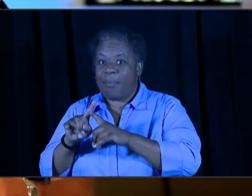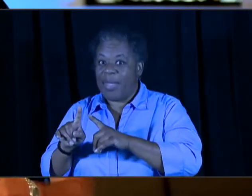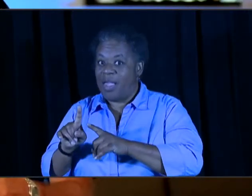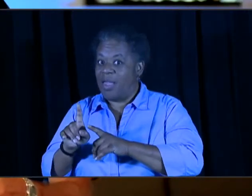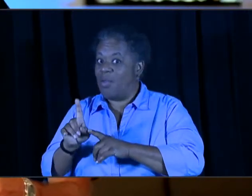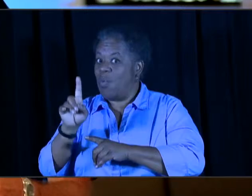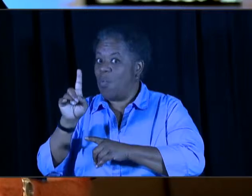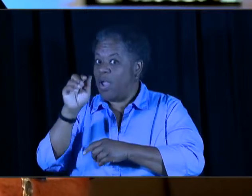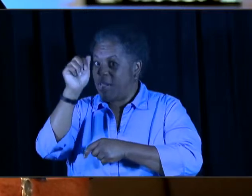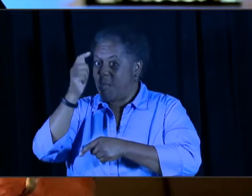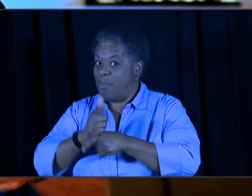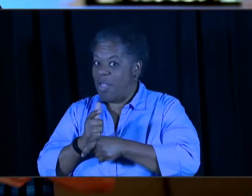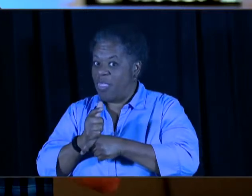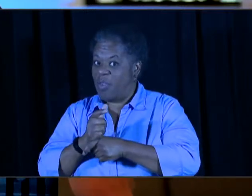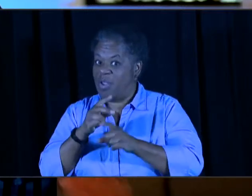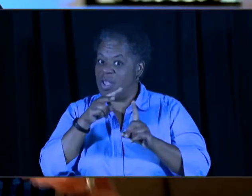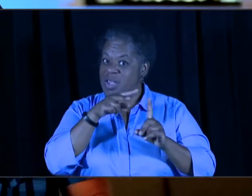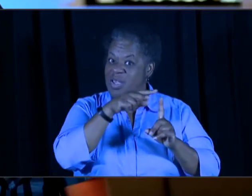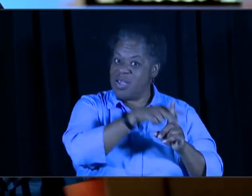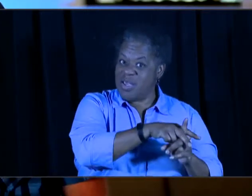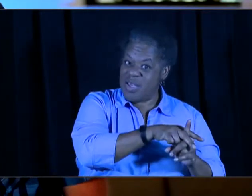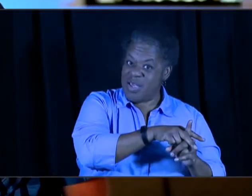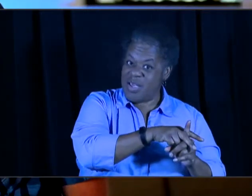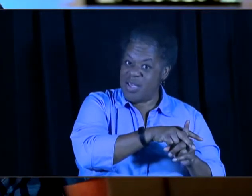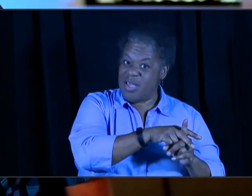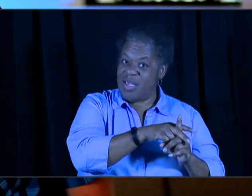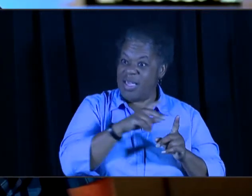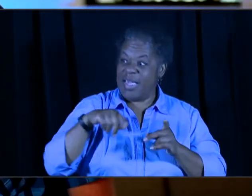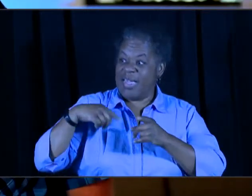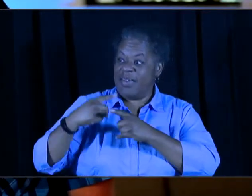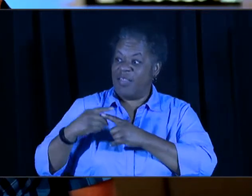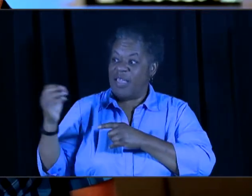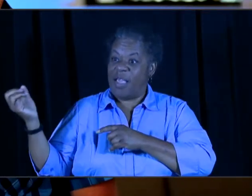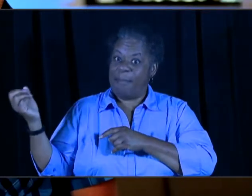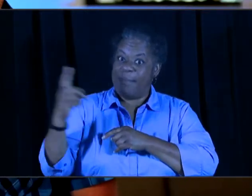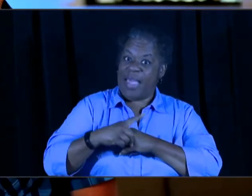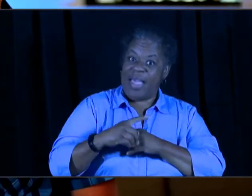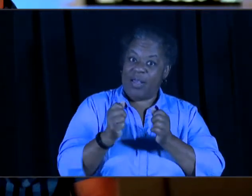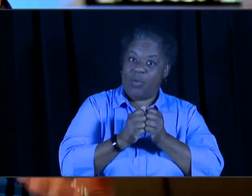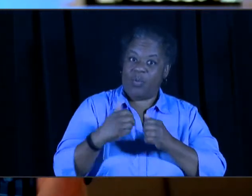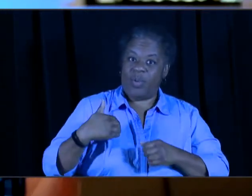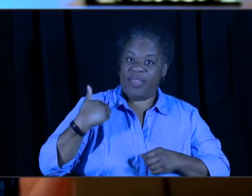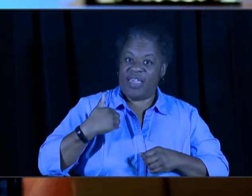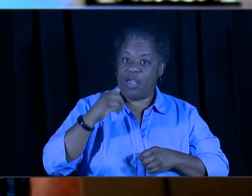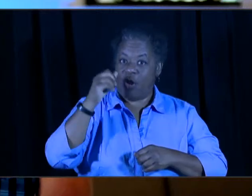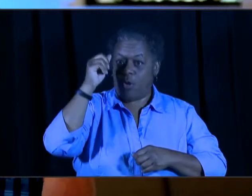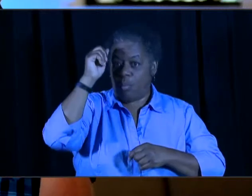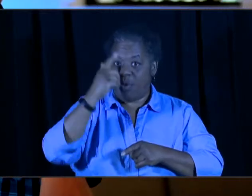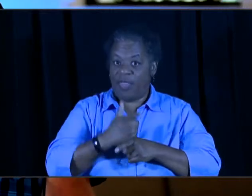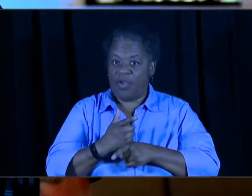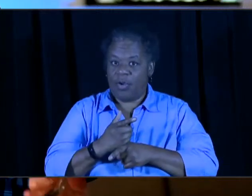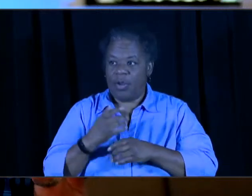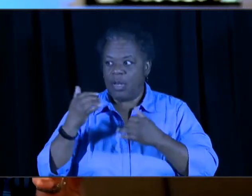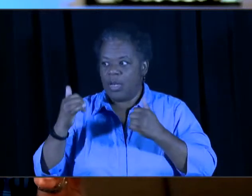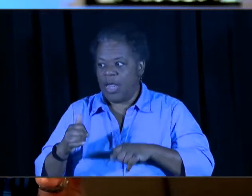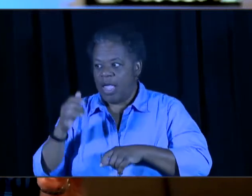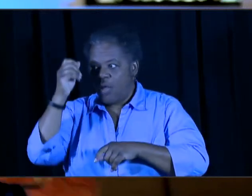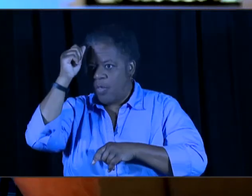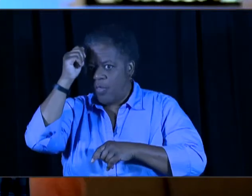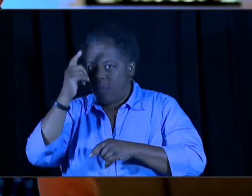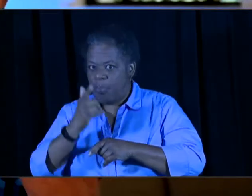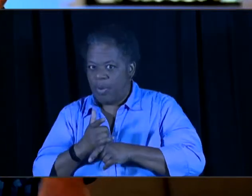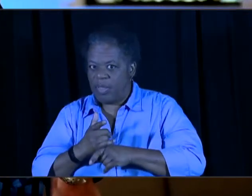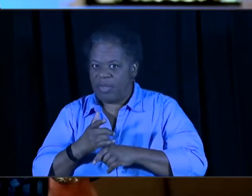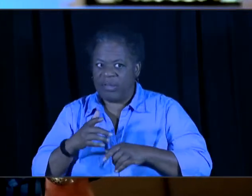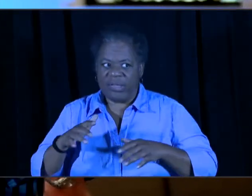brothers hostage until they come back with their younger brother. Well, now the brothers are getting really uncomfortable,